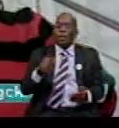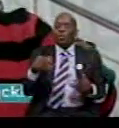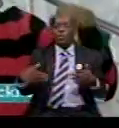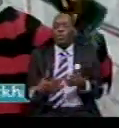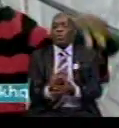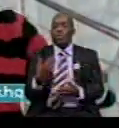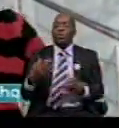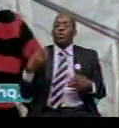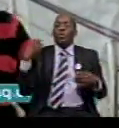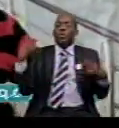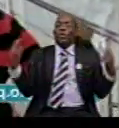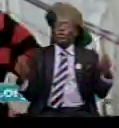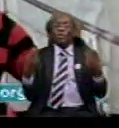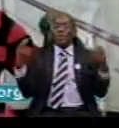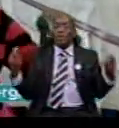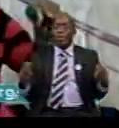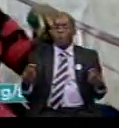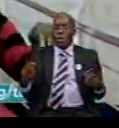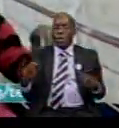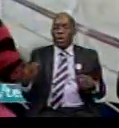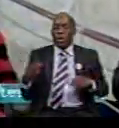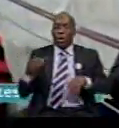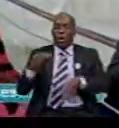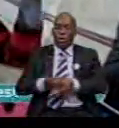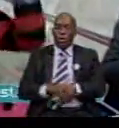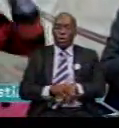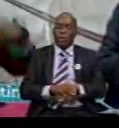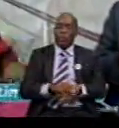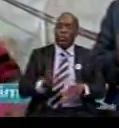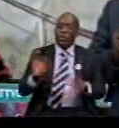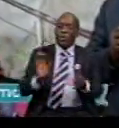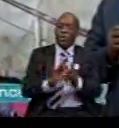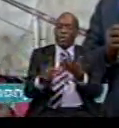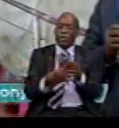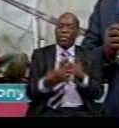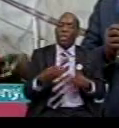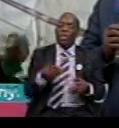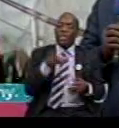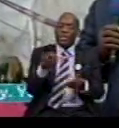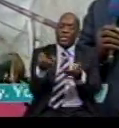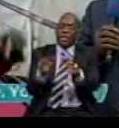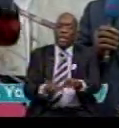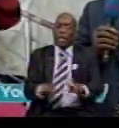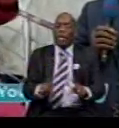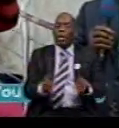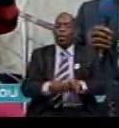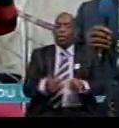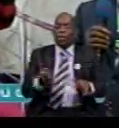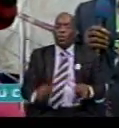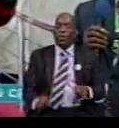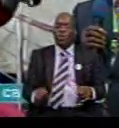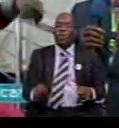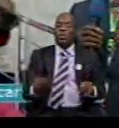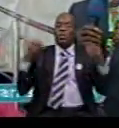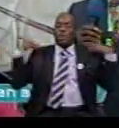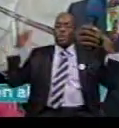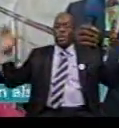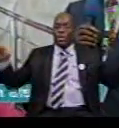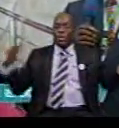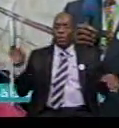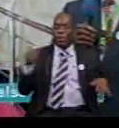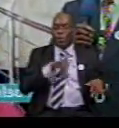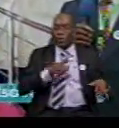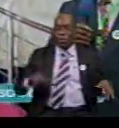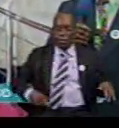that February, I died, and the angel of God take me back alive. And he said, I should go to the world